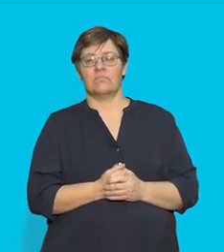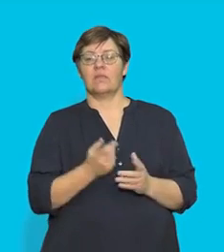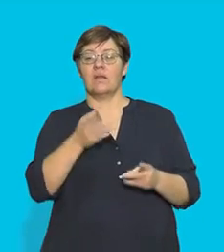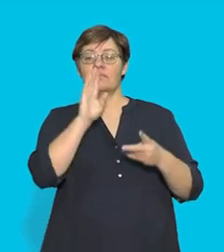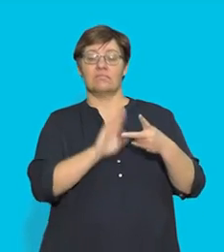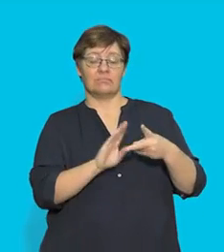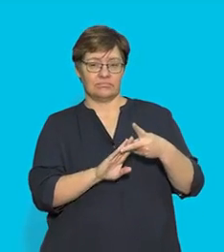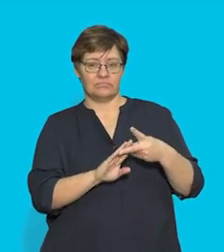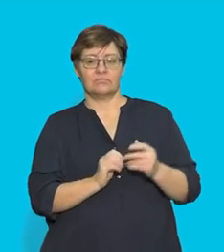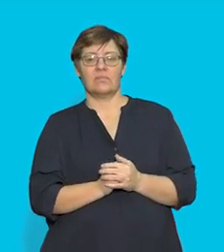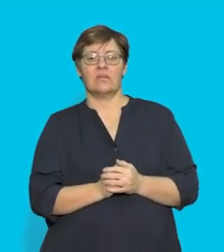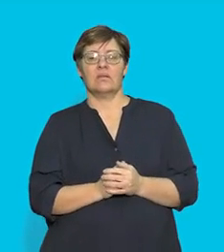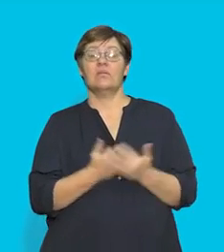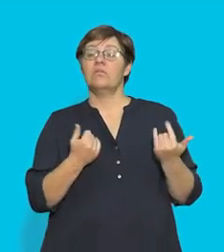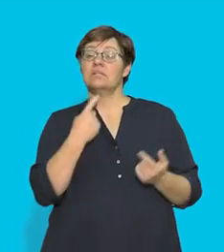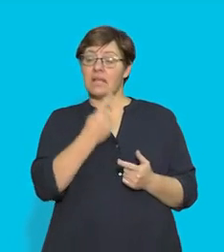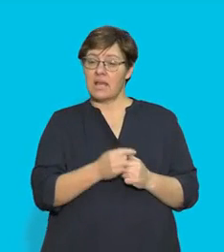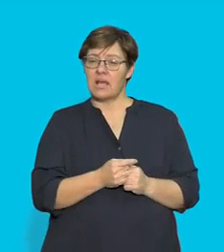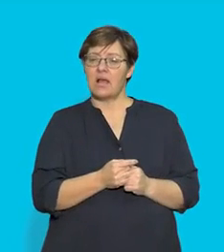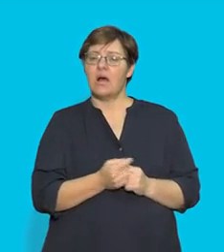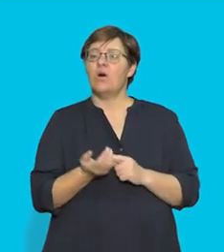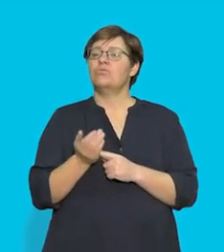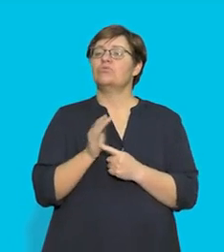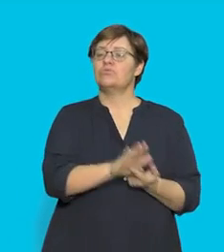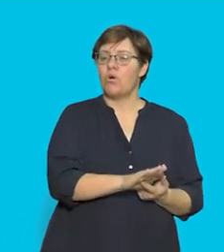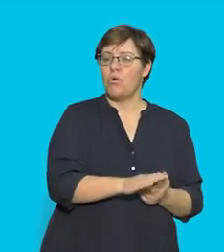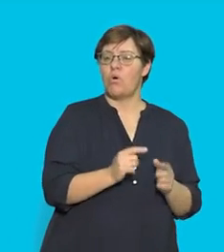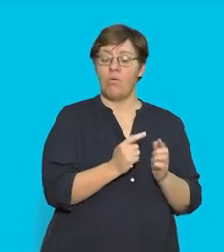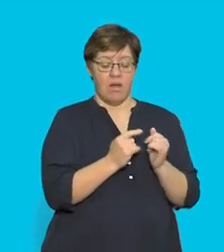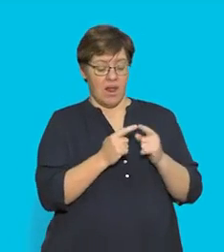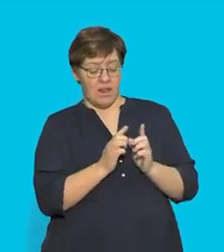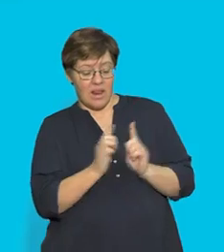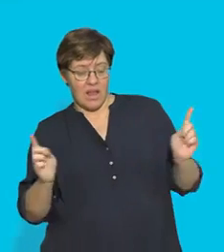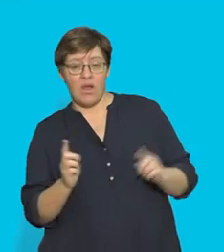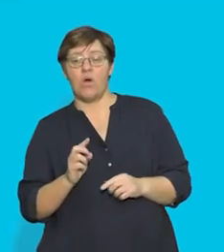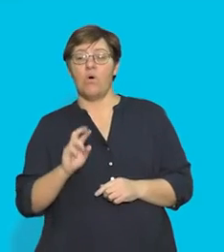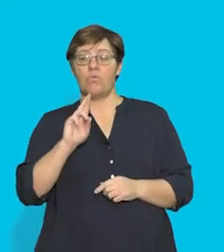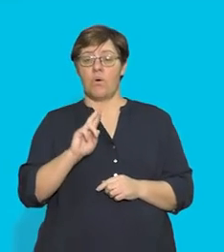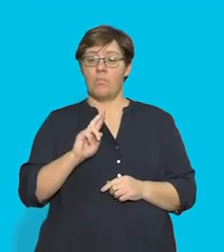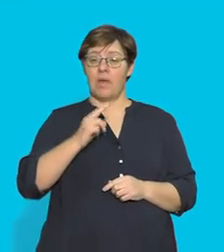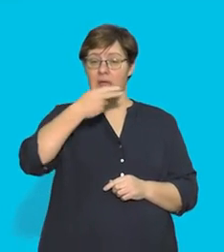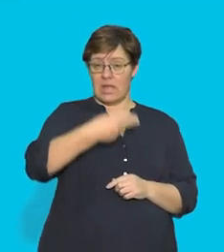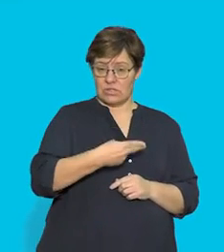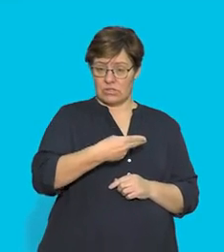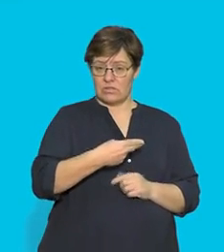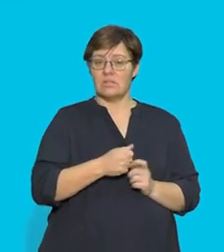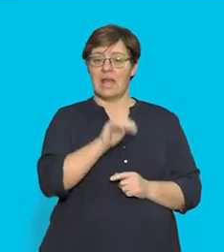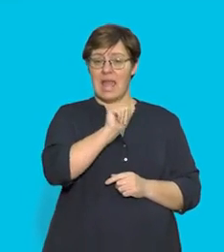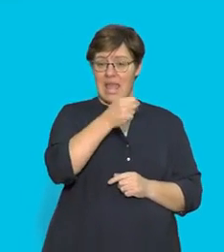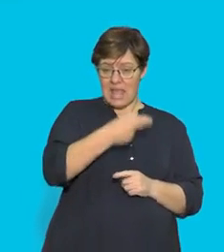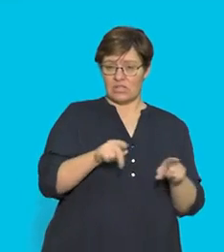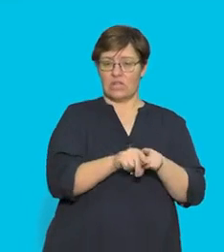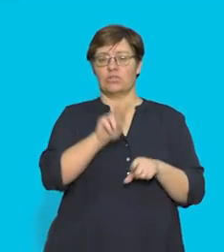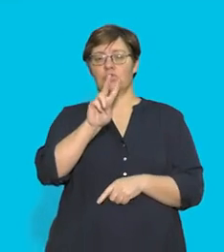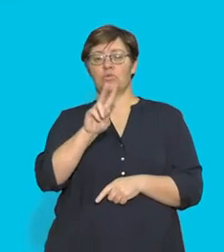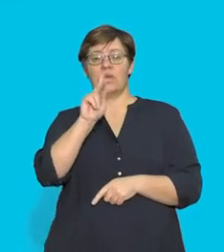Okay, there's another part to the question where they tell us, hence, show that the length of rope AH is equal to